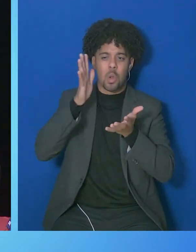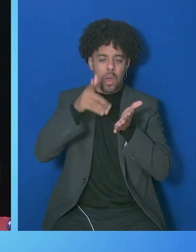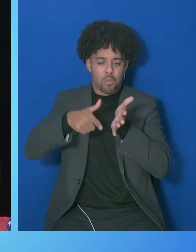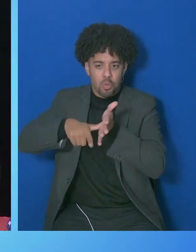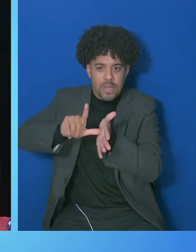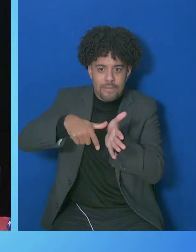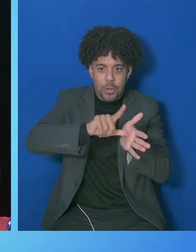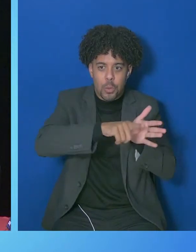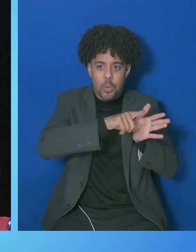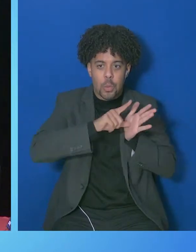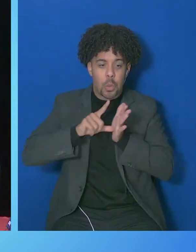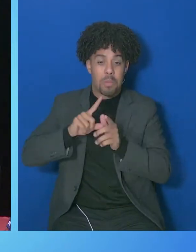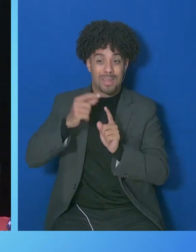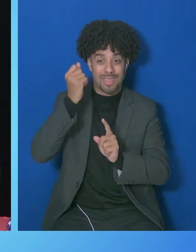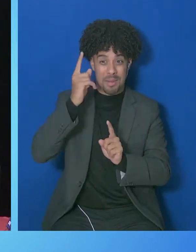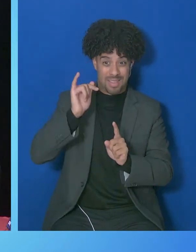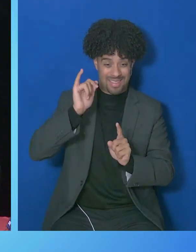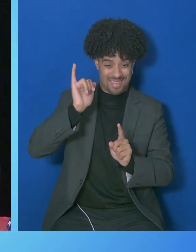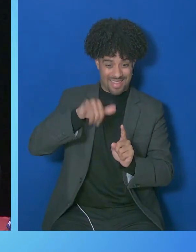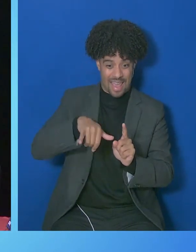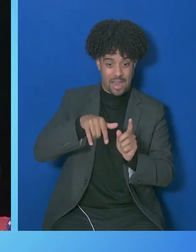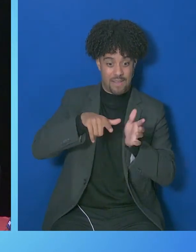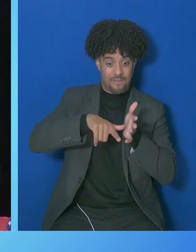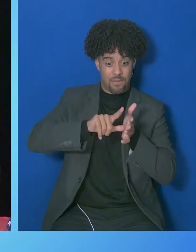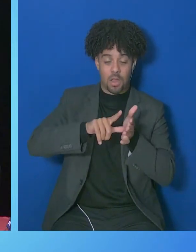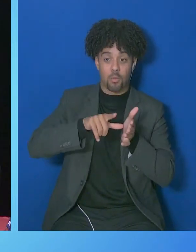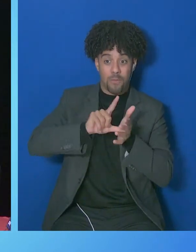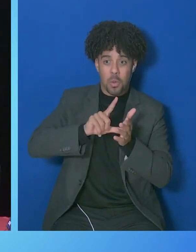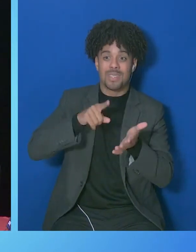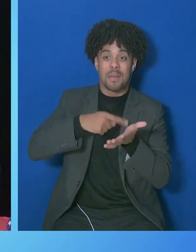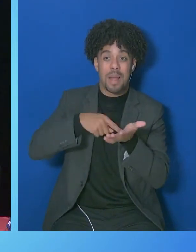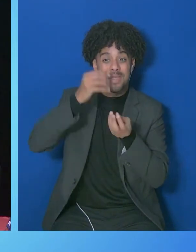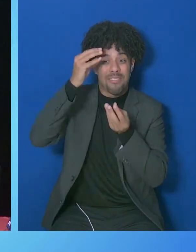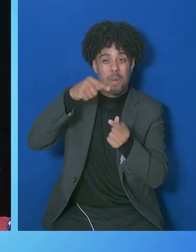and you don't always have current information.